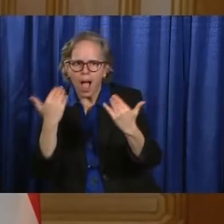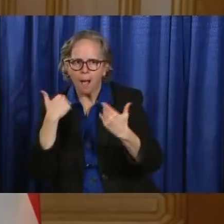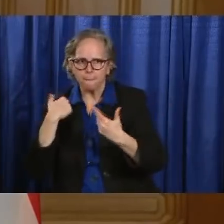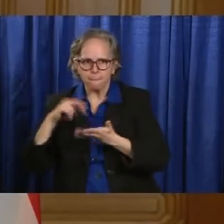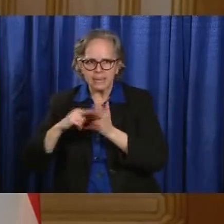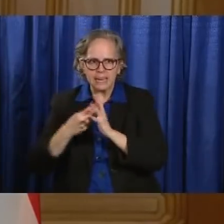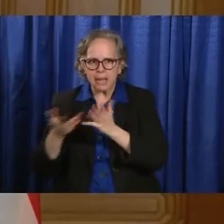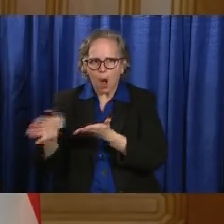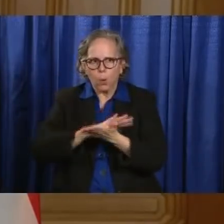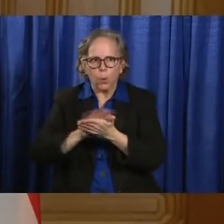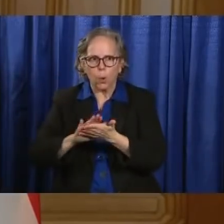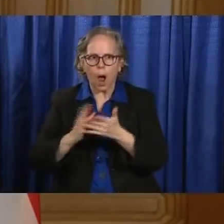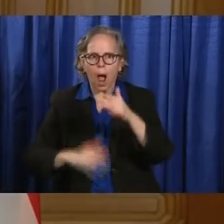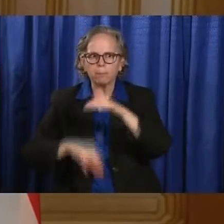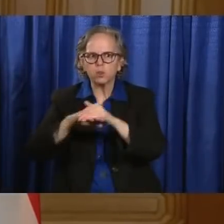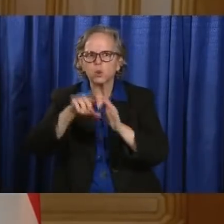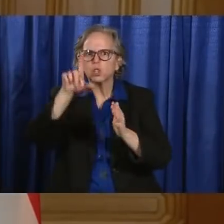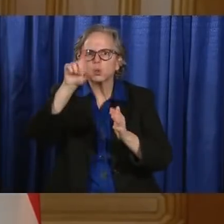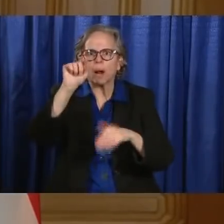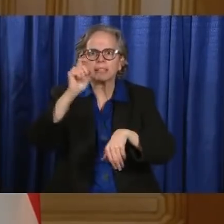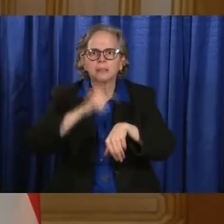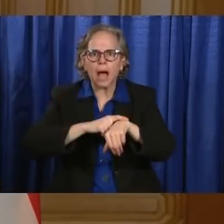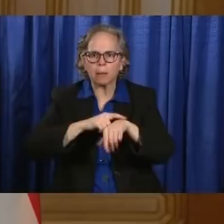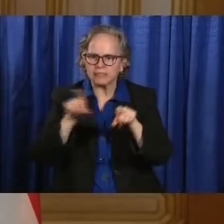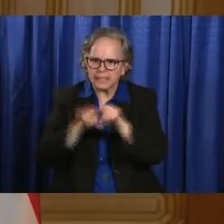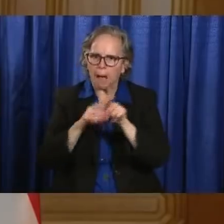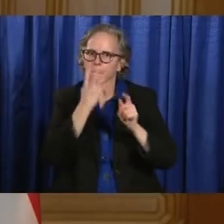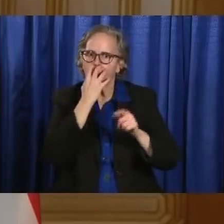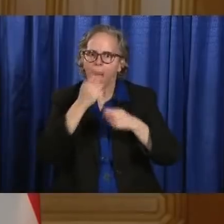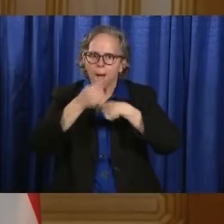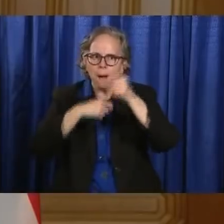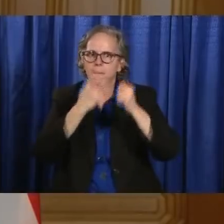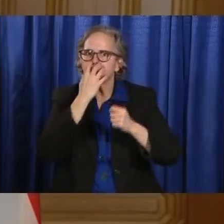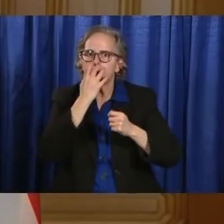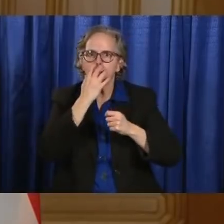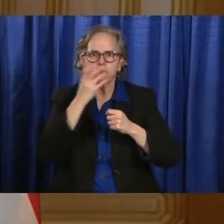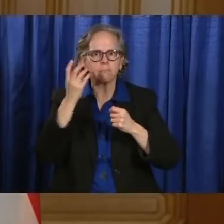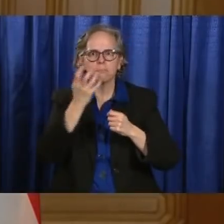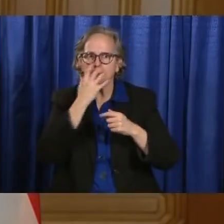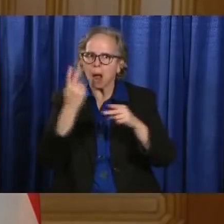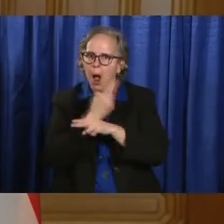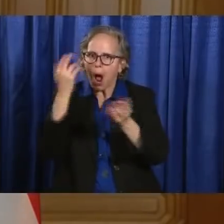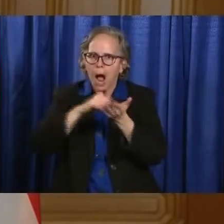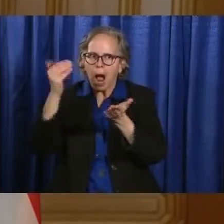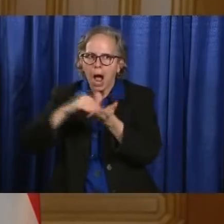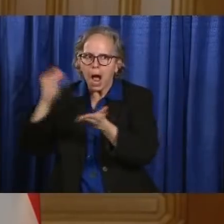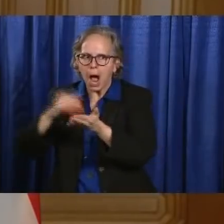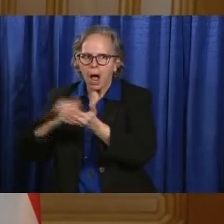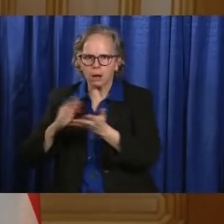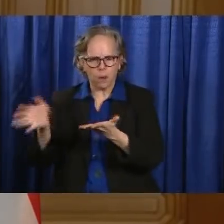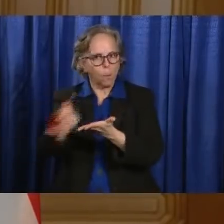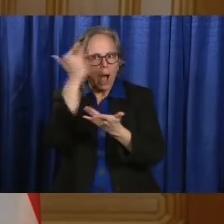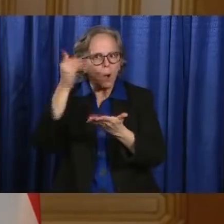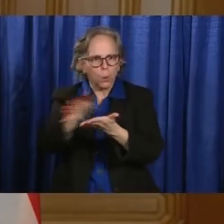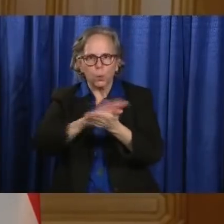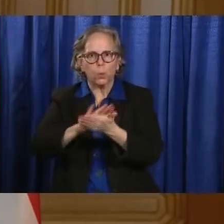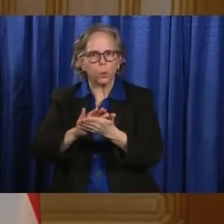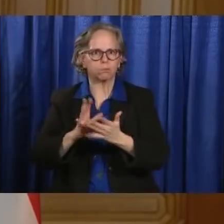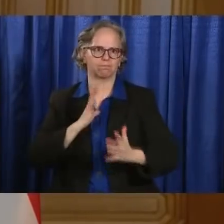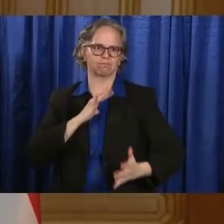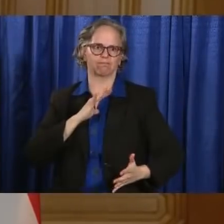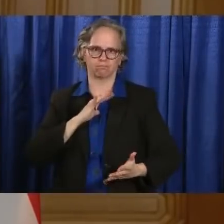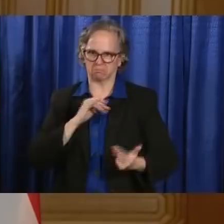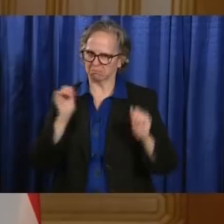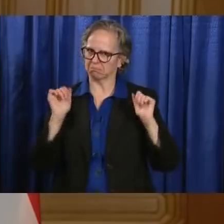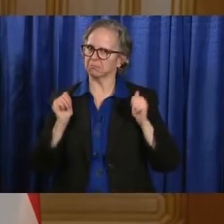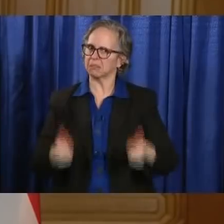up to 20 different times. You'll be able to use them up to 20 times, bringing them in each time to get them sterilized by Battelle. So it's a